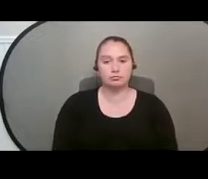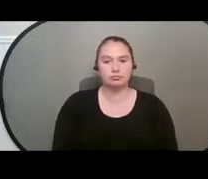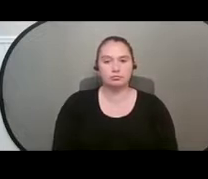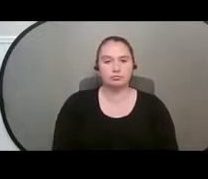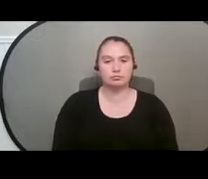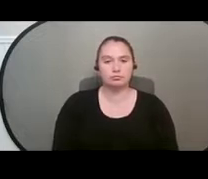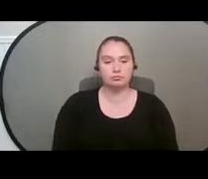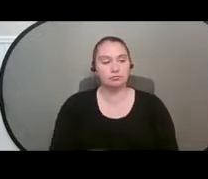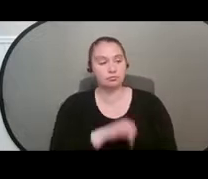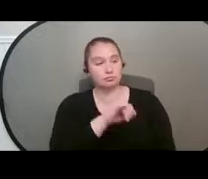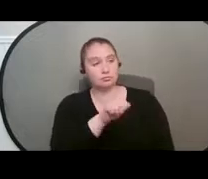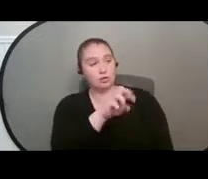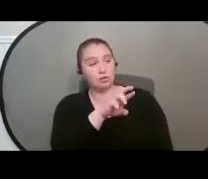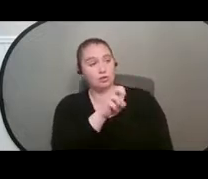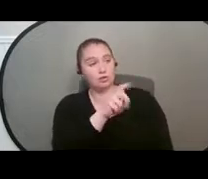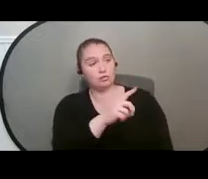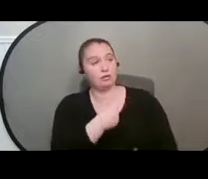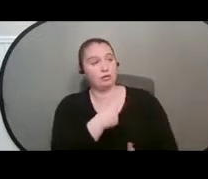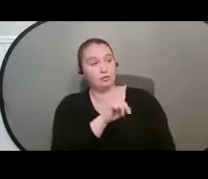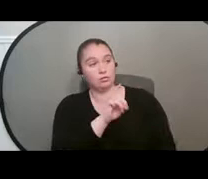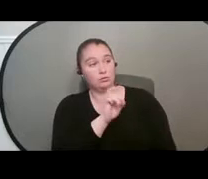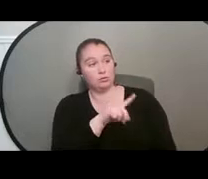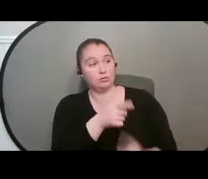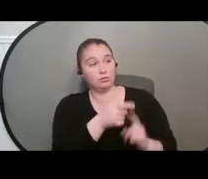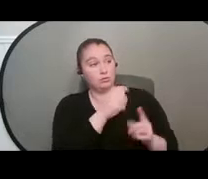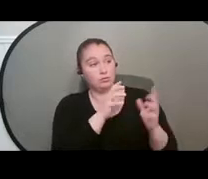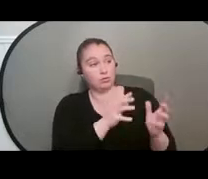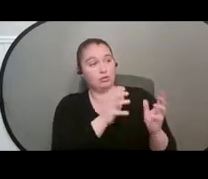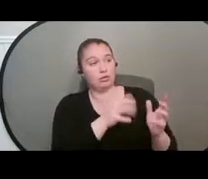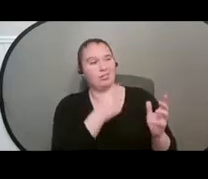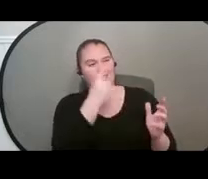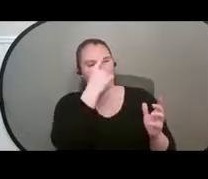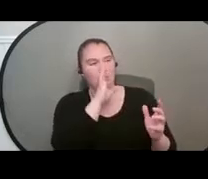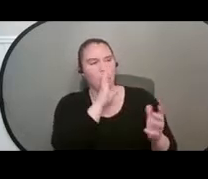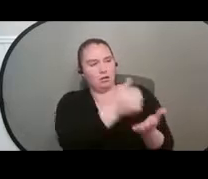Jared, I saw a question in the chat room. I think it would help me too.